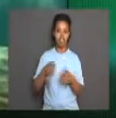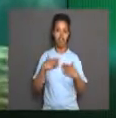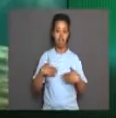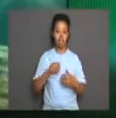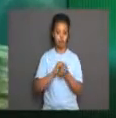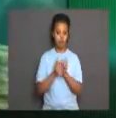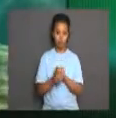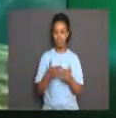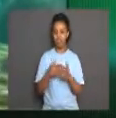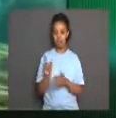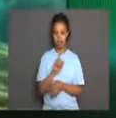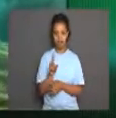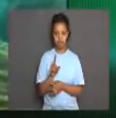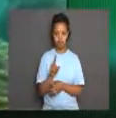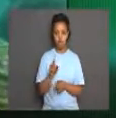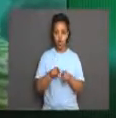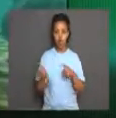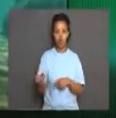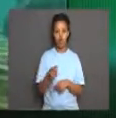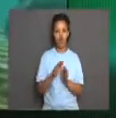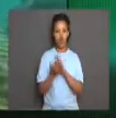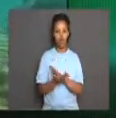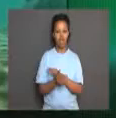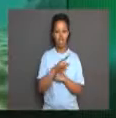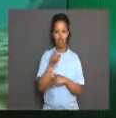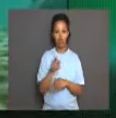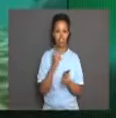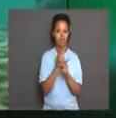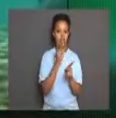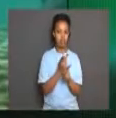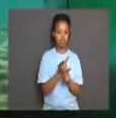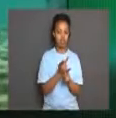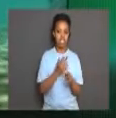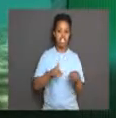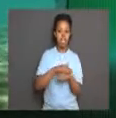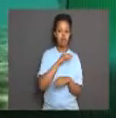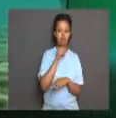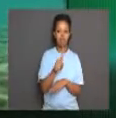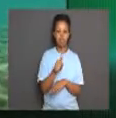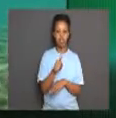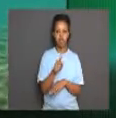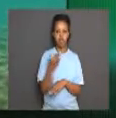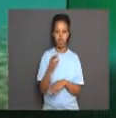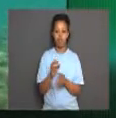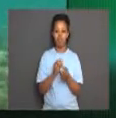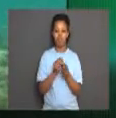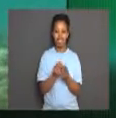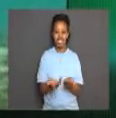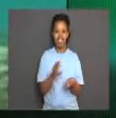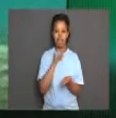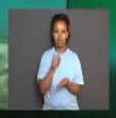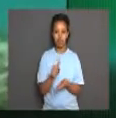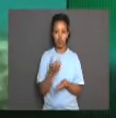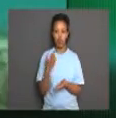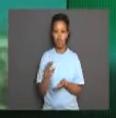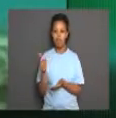They need specific conditions to prevent them from being uncovered, decomposed, or